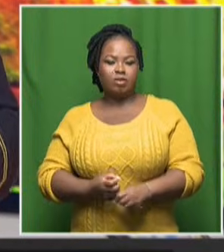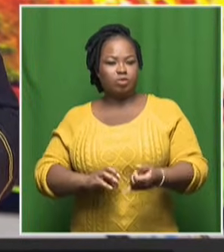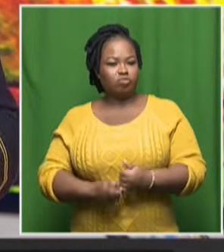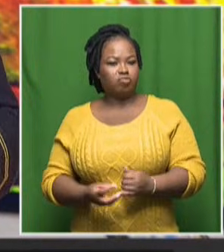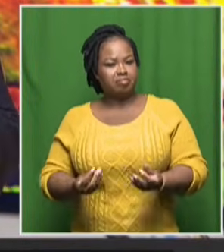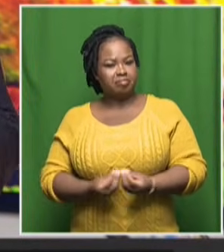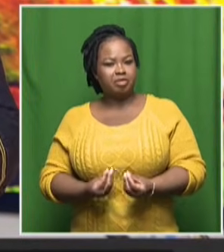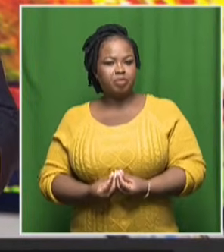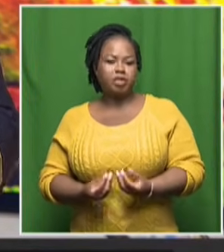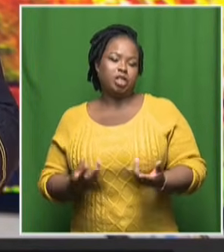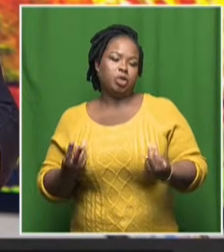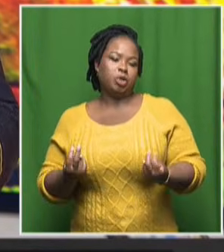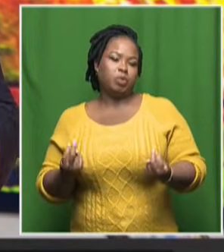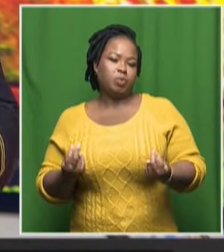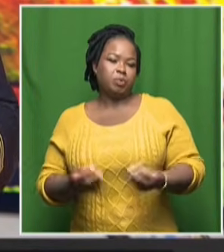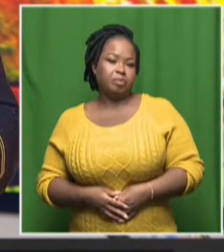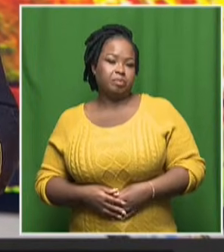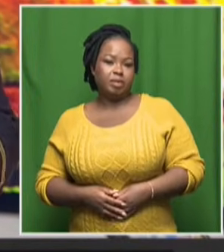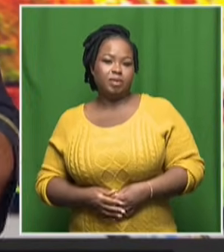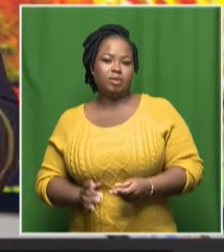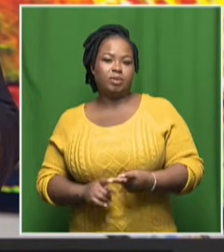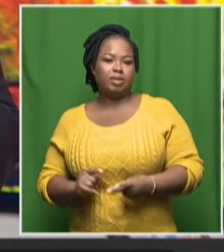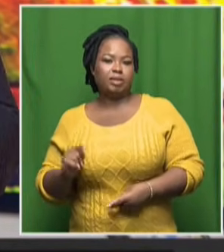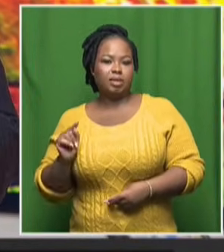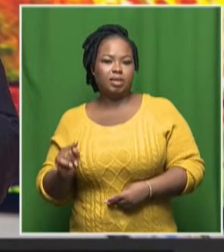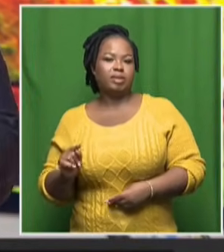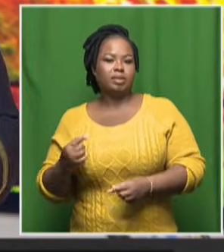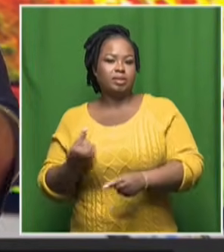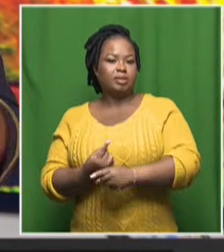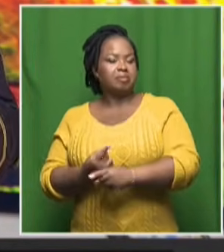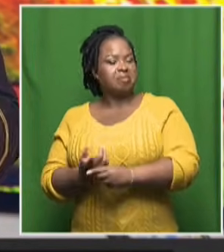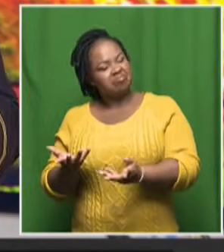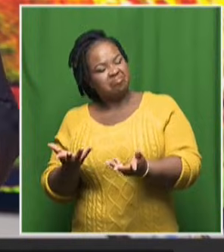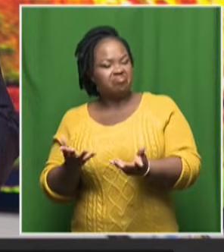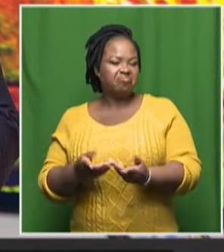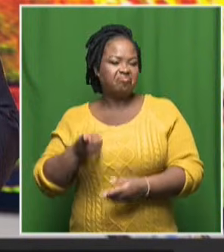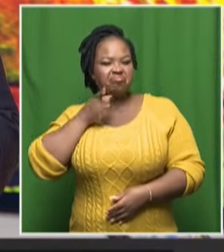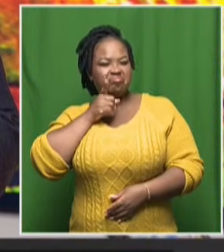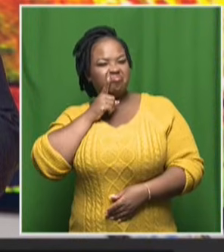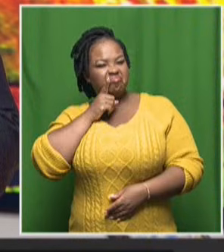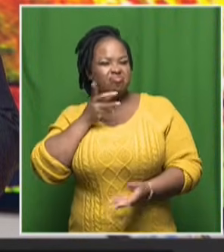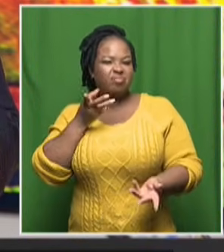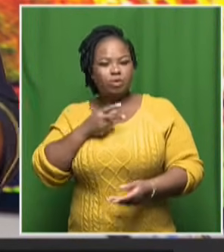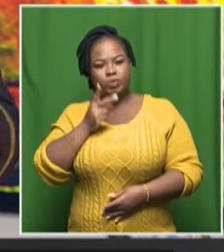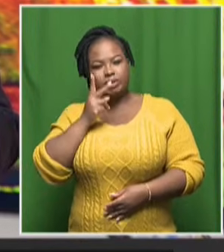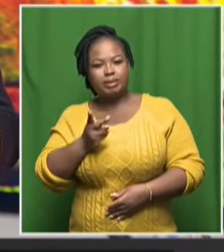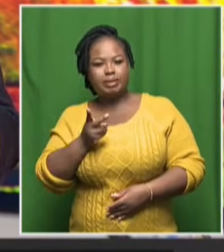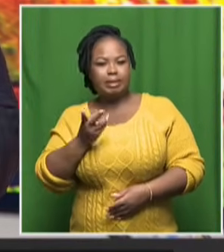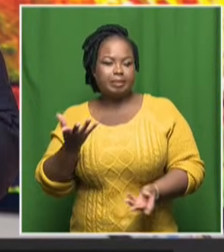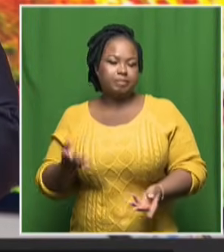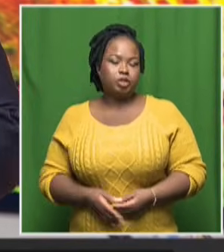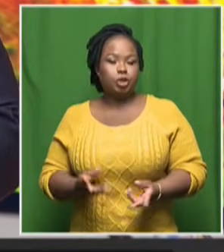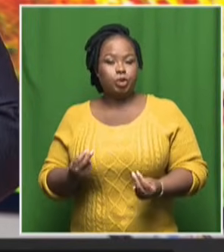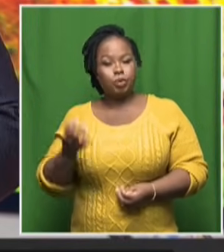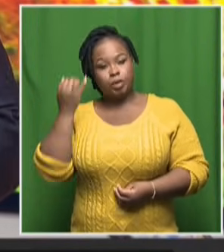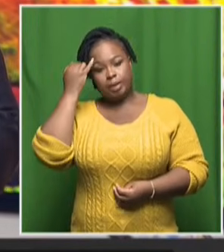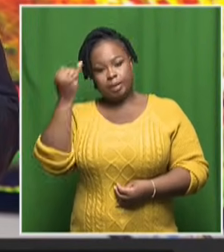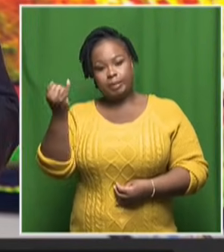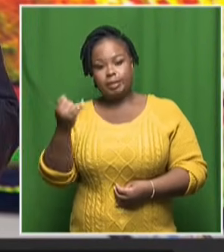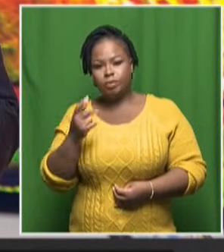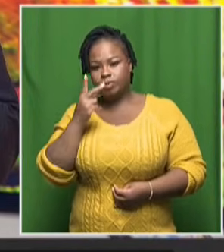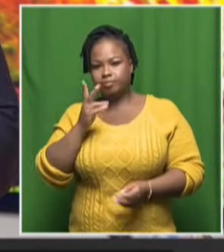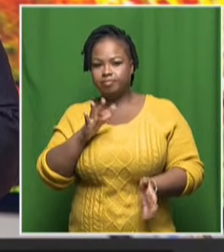and see if it works. If it works, great. If it doesn't work, you know, shove it around, come up with a new idea, and let's see how we can